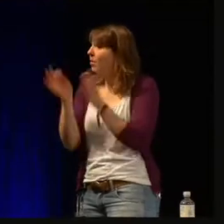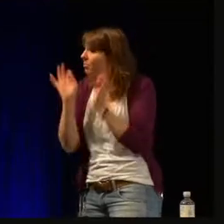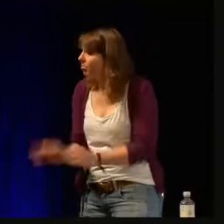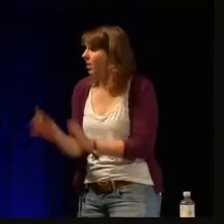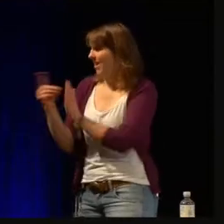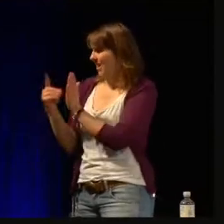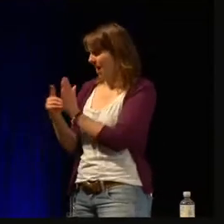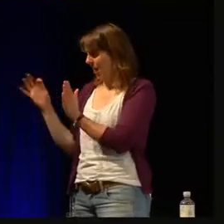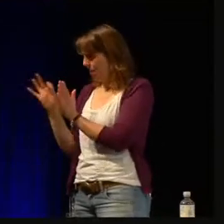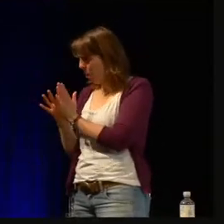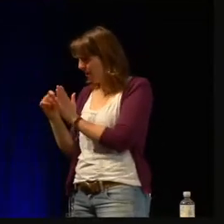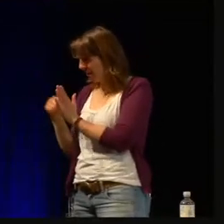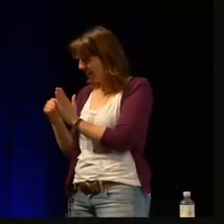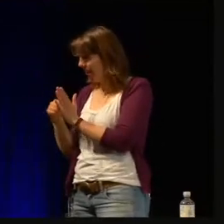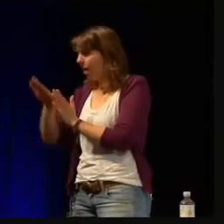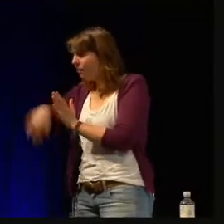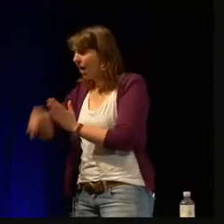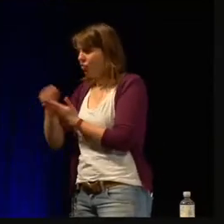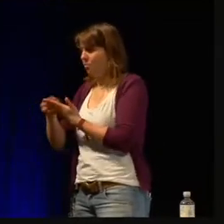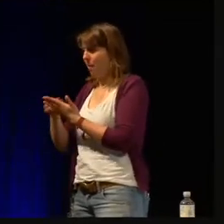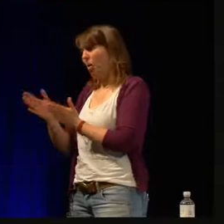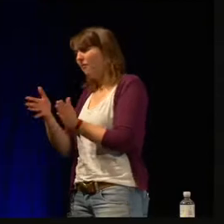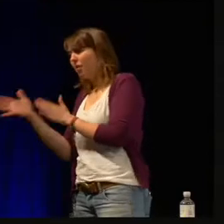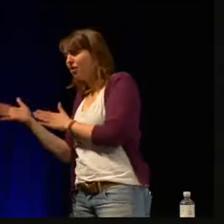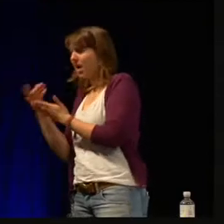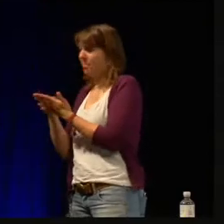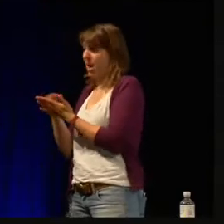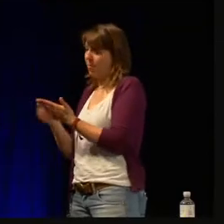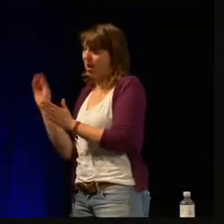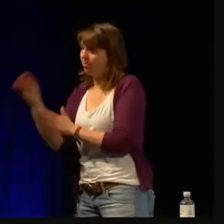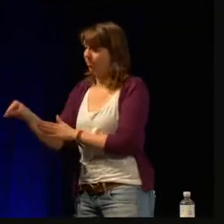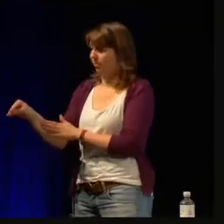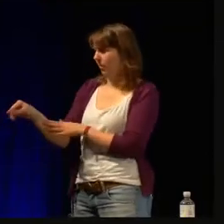works well, but what about a data point that is